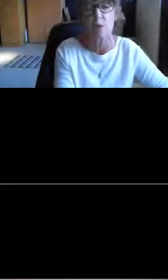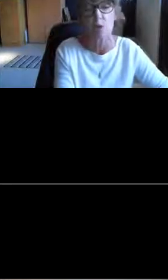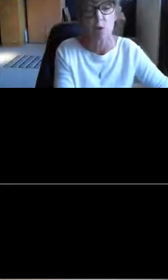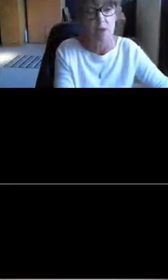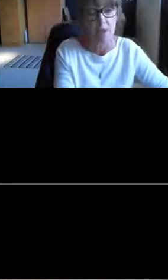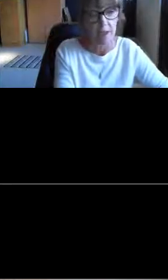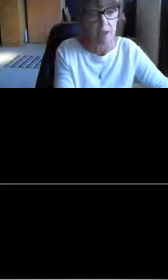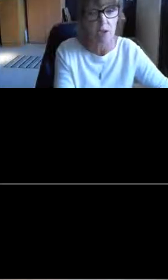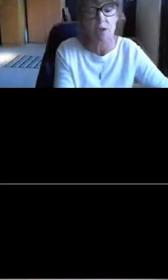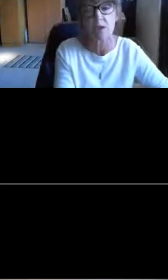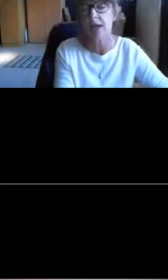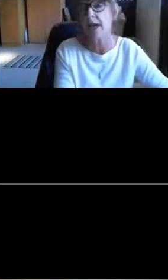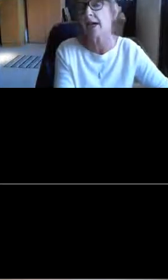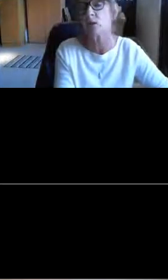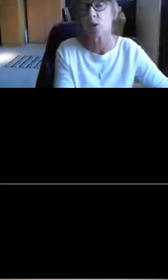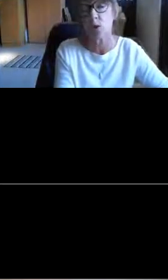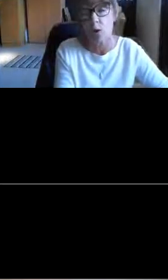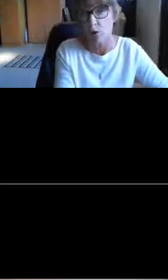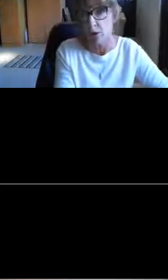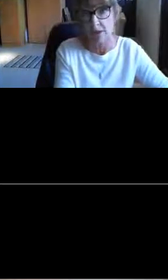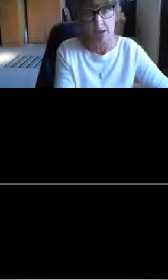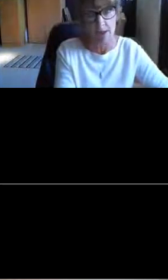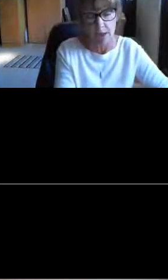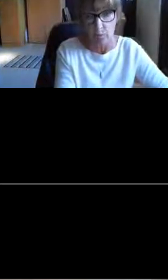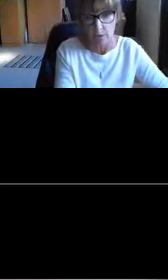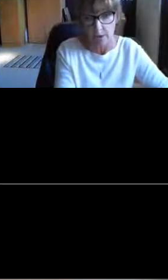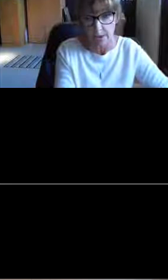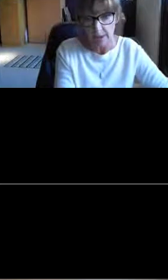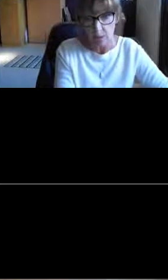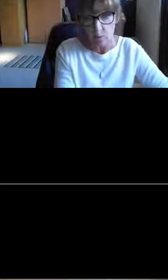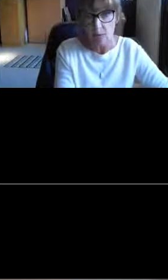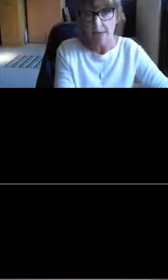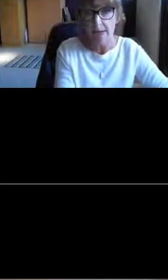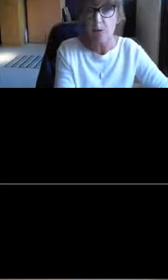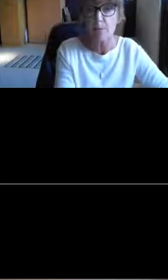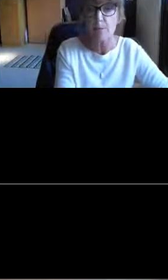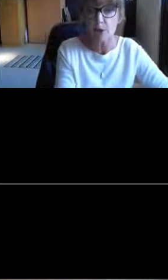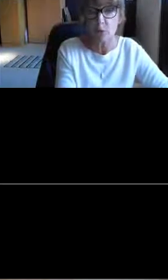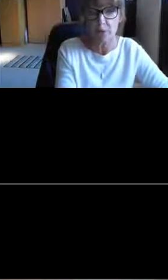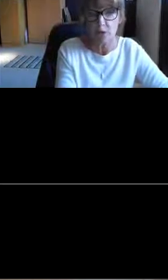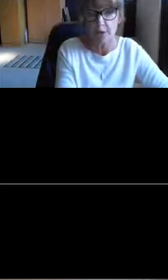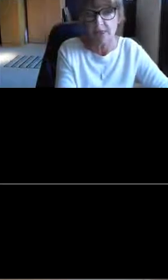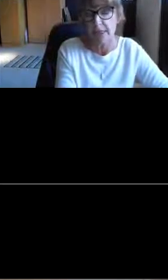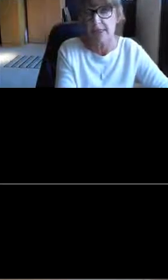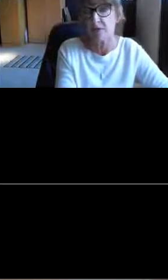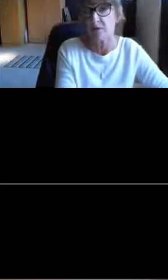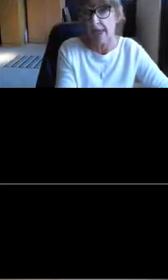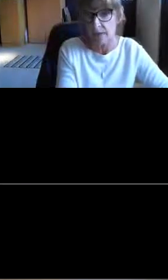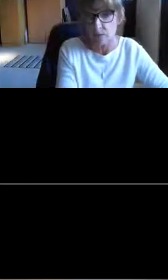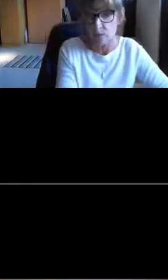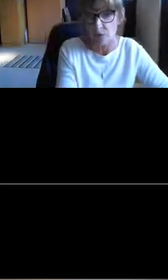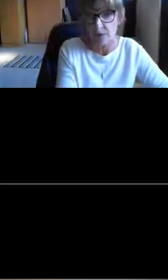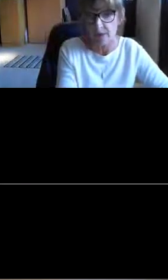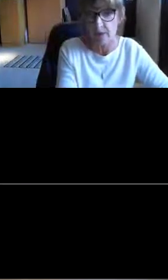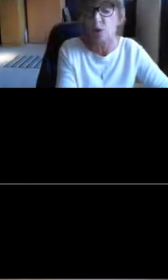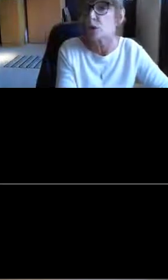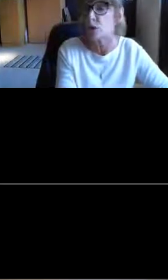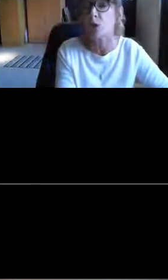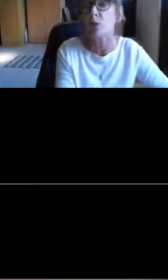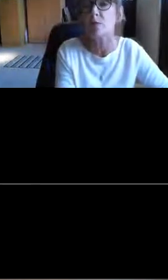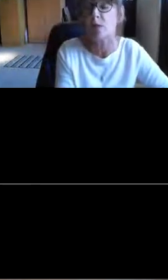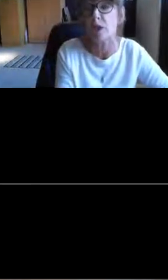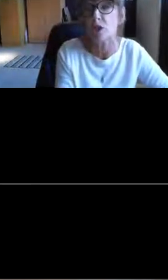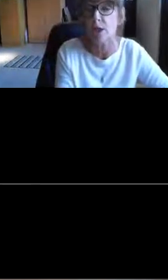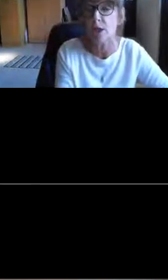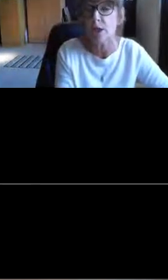consultations, engagement with our stakeholders, and of course ongoing design work. We've now got a much better understanding of technical constraints,